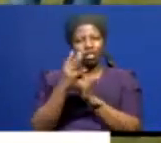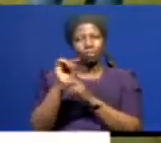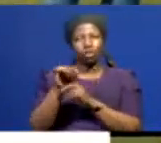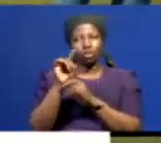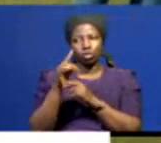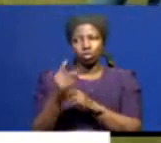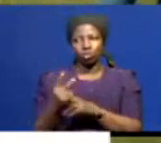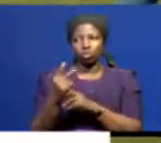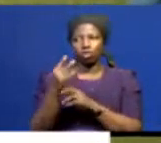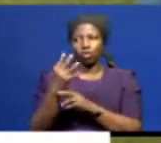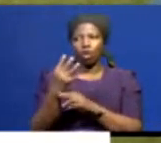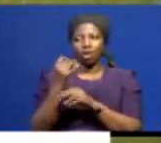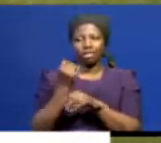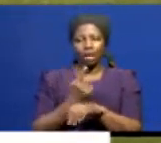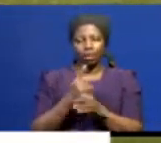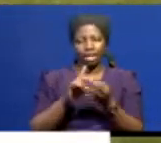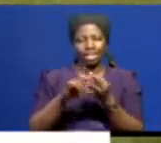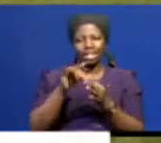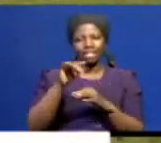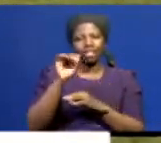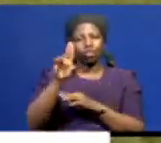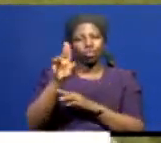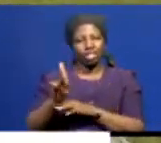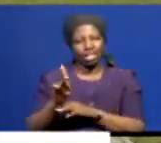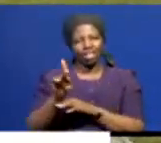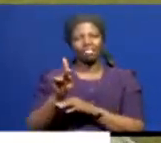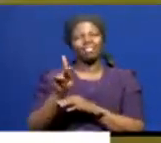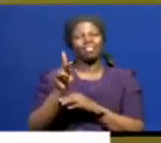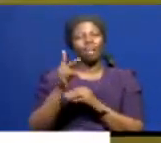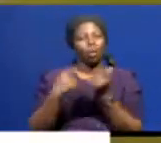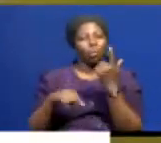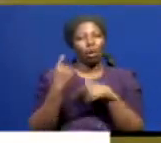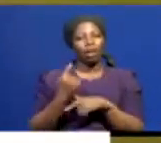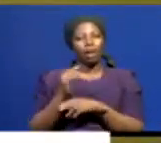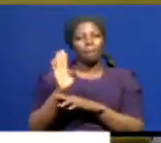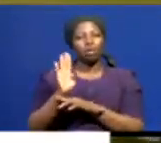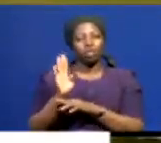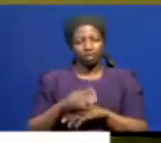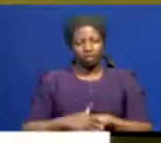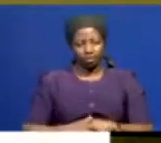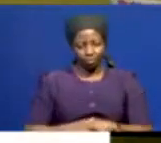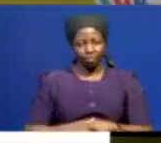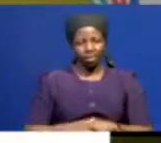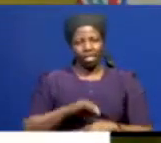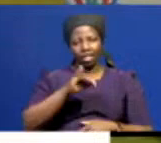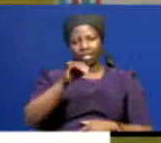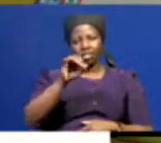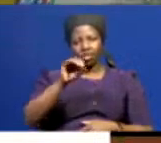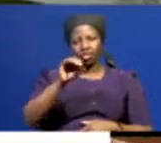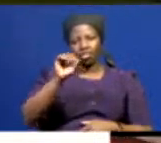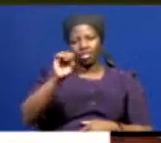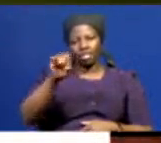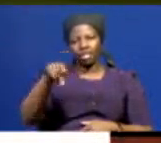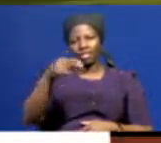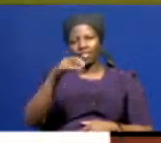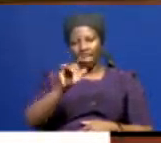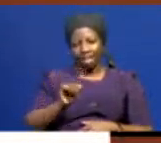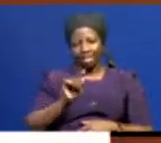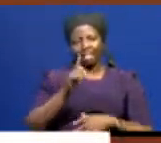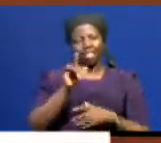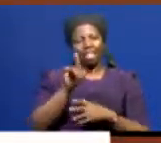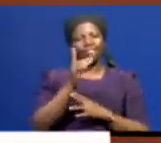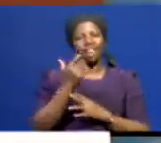Leila Belshaw settled for bronze in 4 minutes, 16.37 seconds. Jospat Kipkirui broke Kumari's